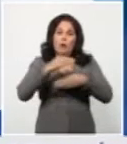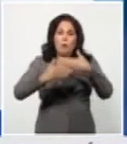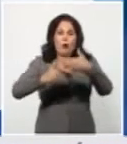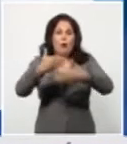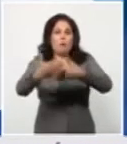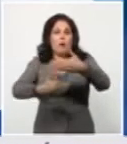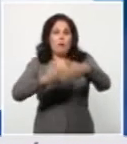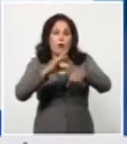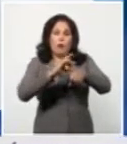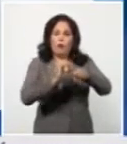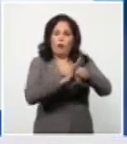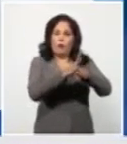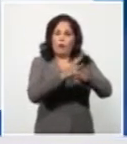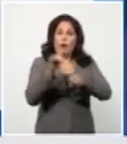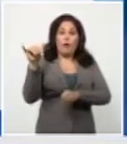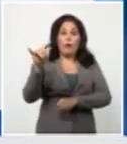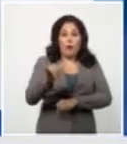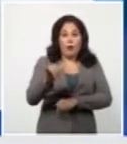abroad,